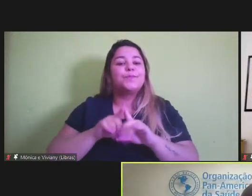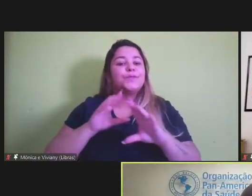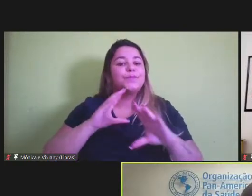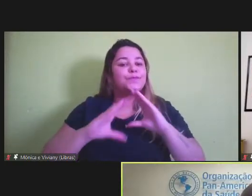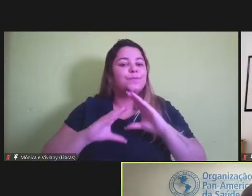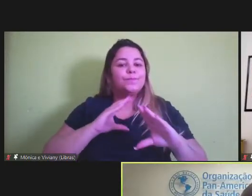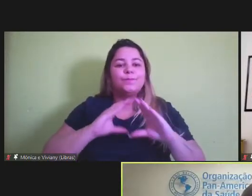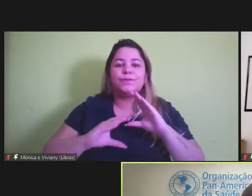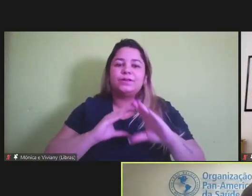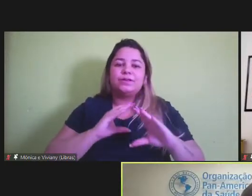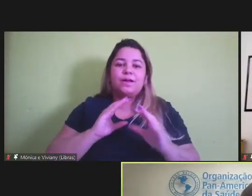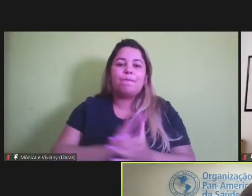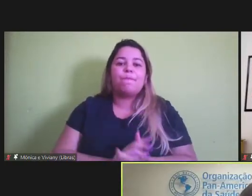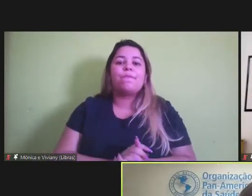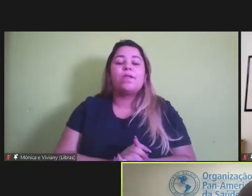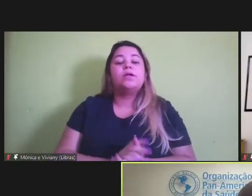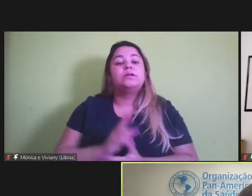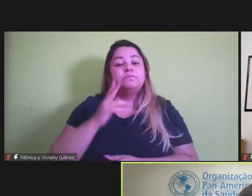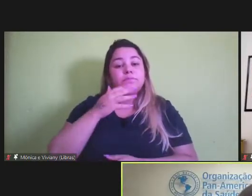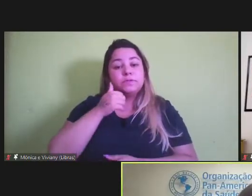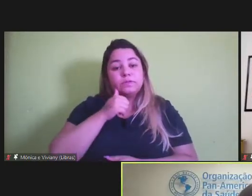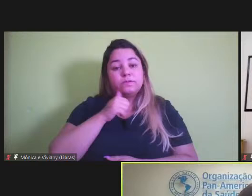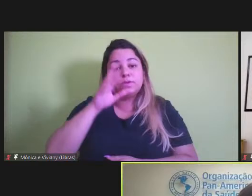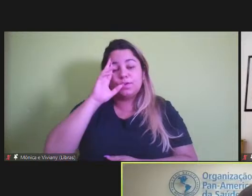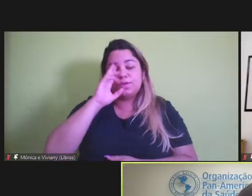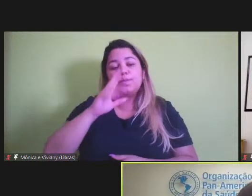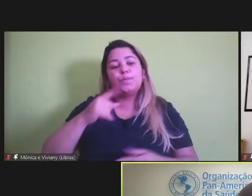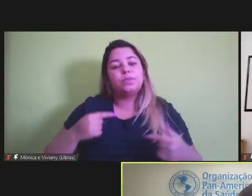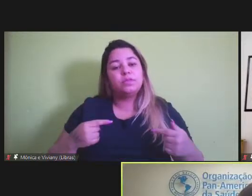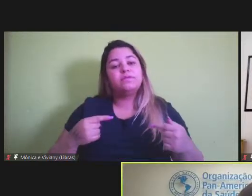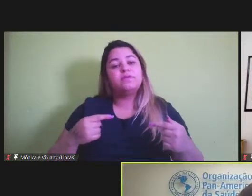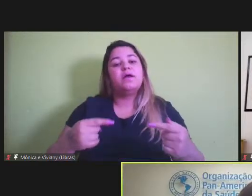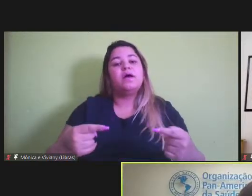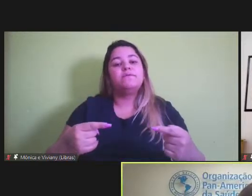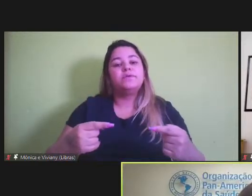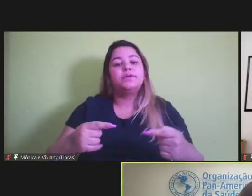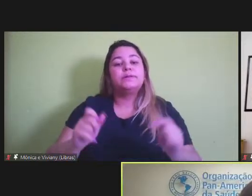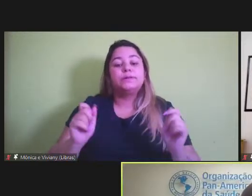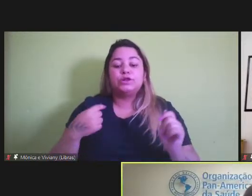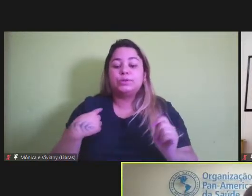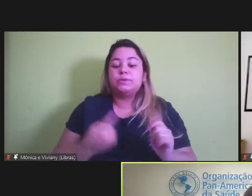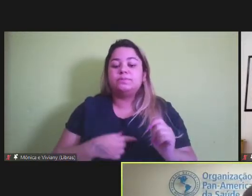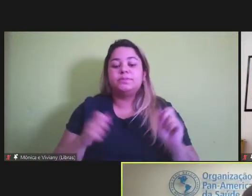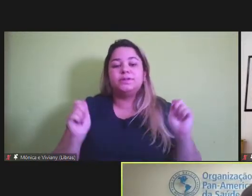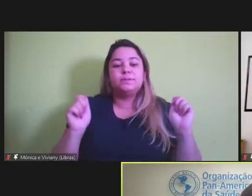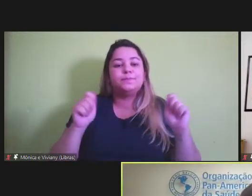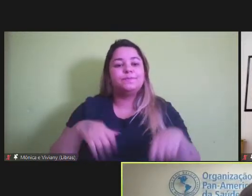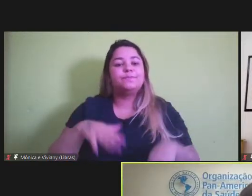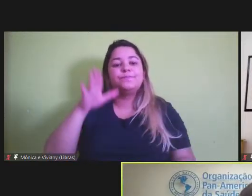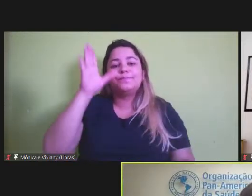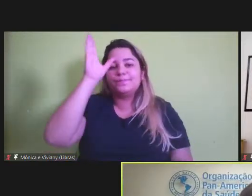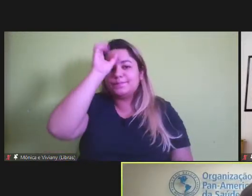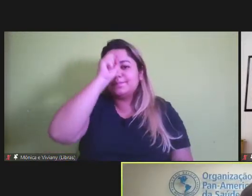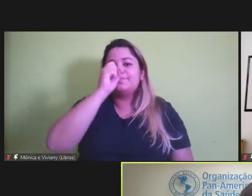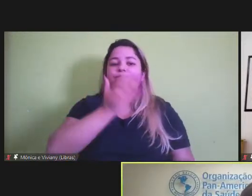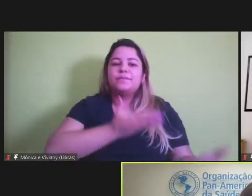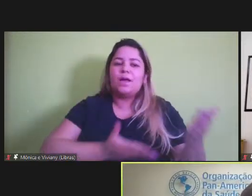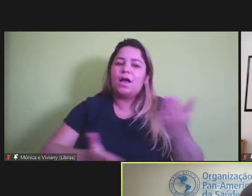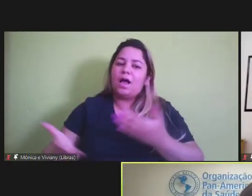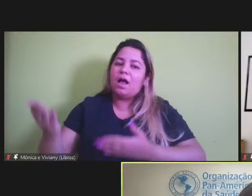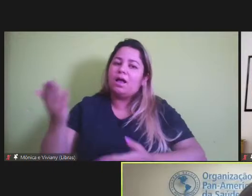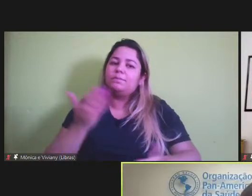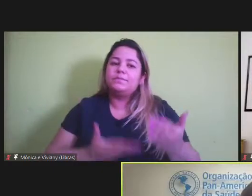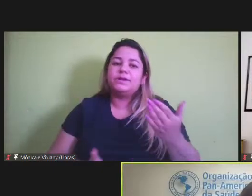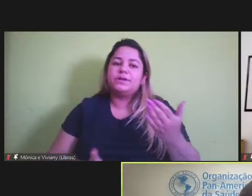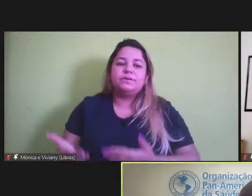to talk and to communicate. And you mention it as maybe a challenge that we still have to overcome